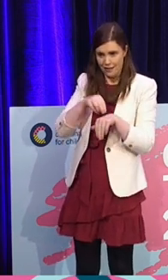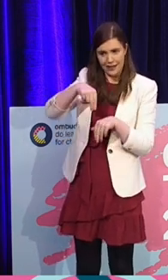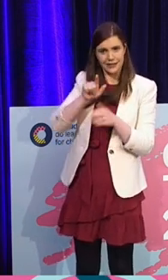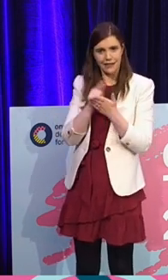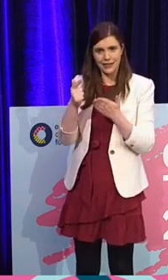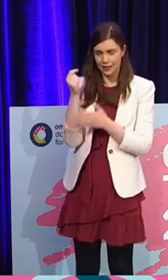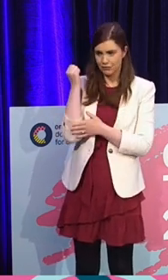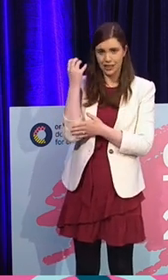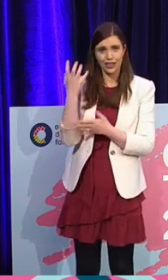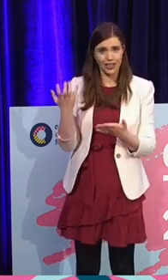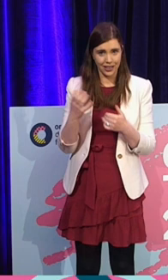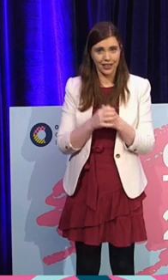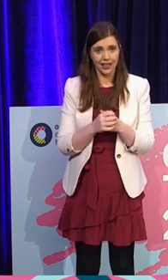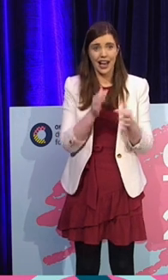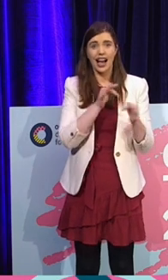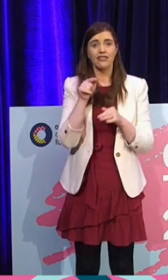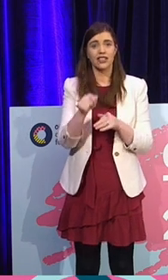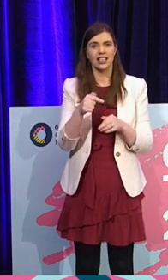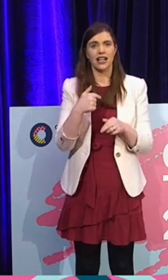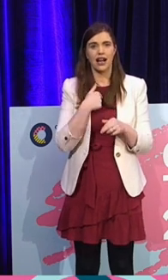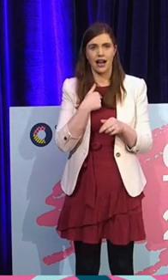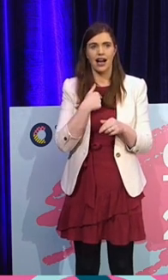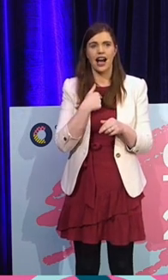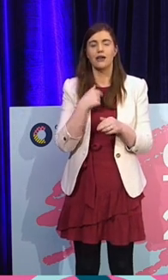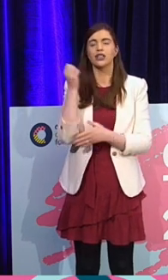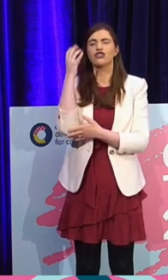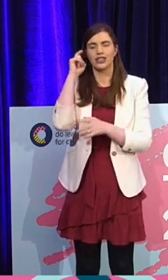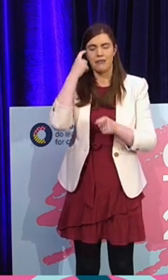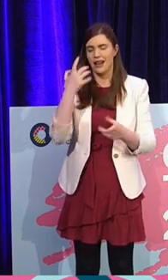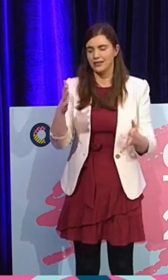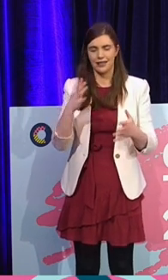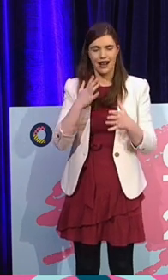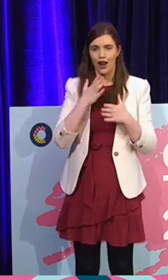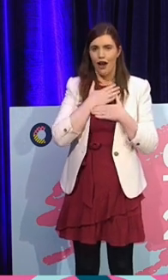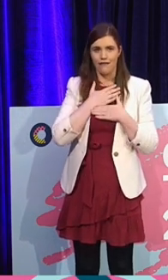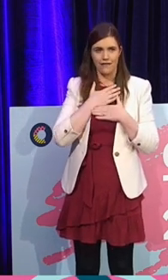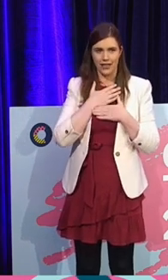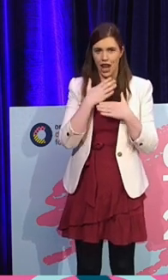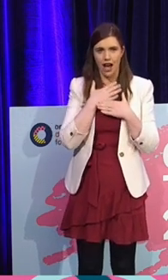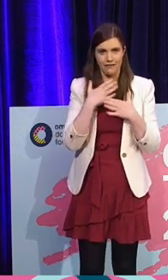N17. After this, I was tractor mad. I was a monster.